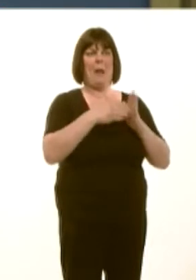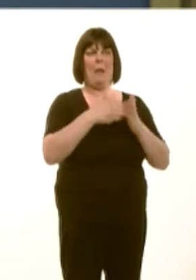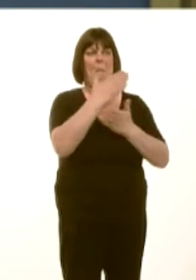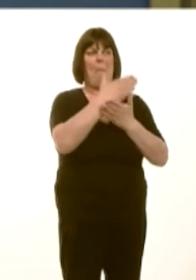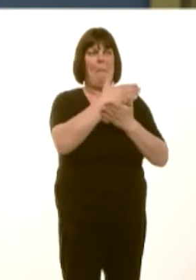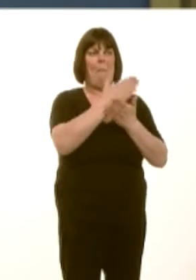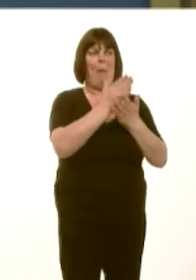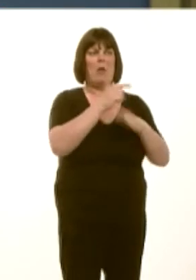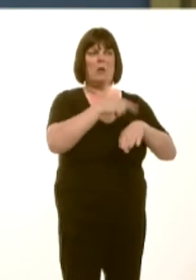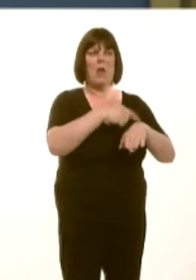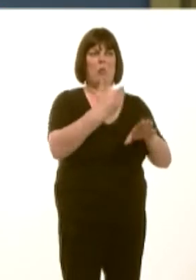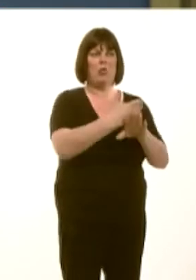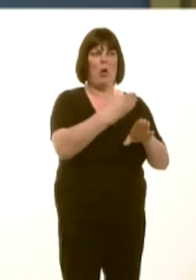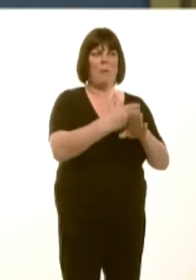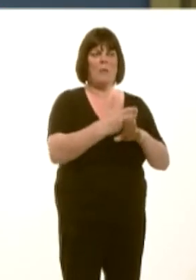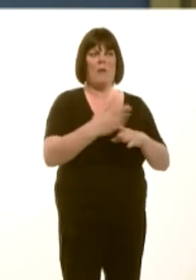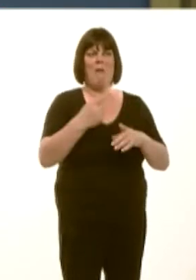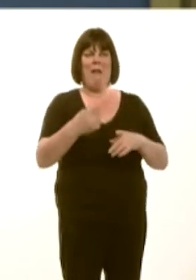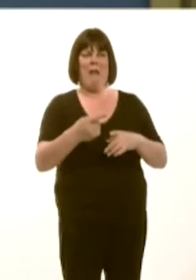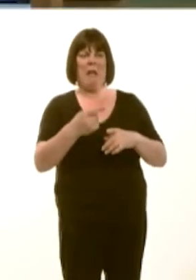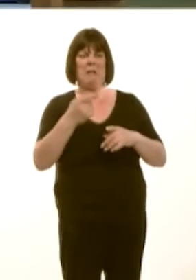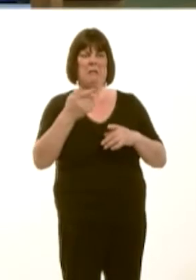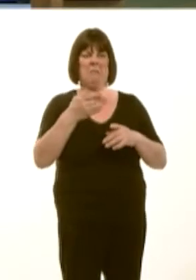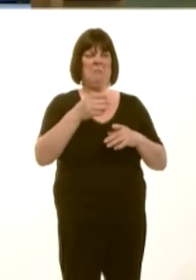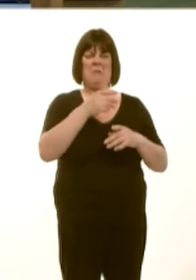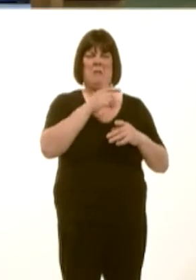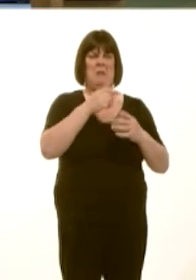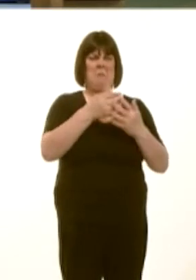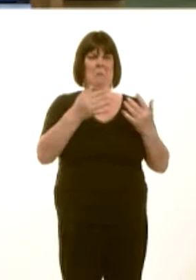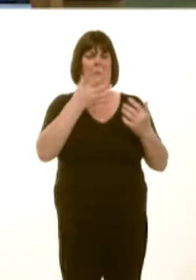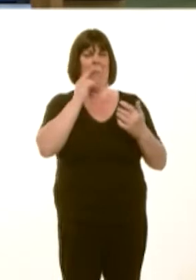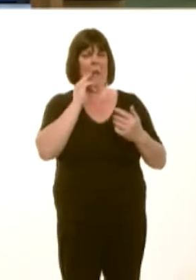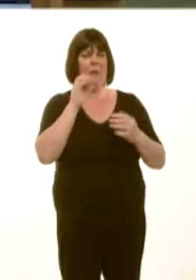and 1.8 million on zero-hour contracts.